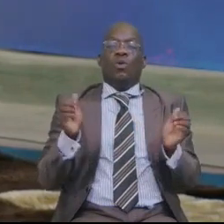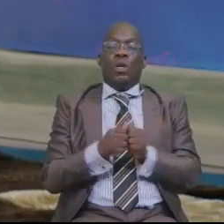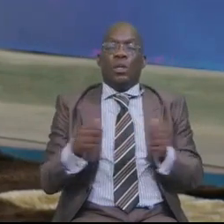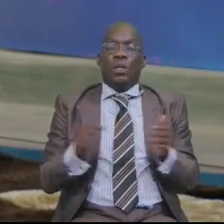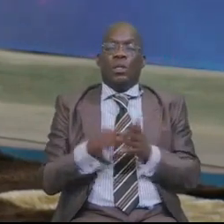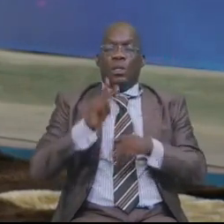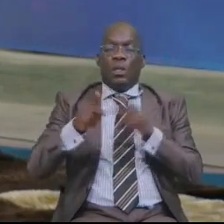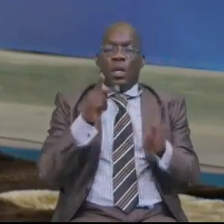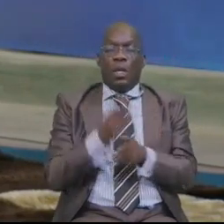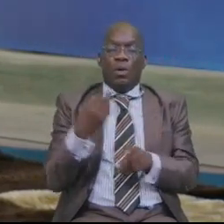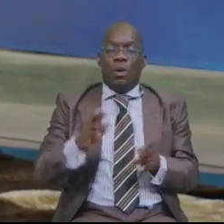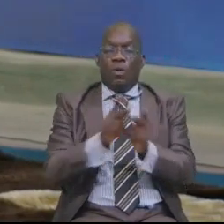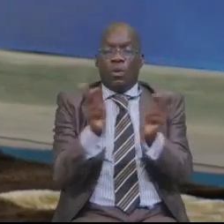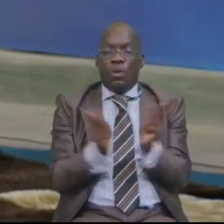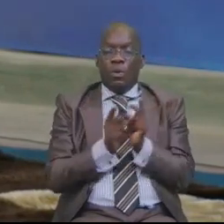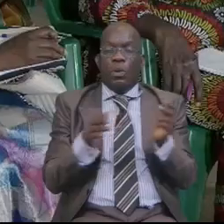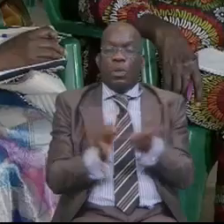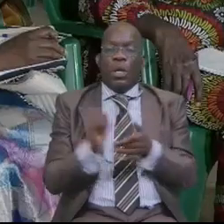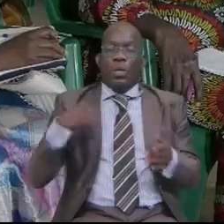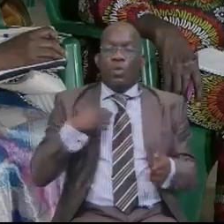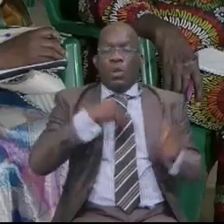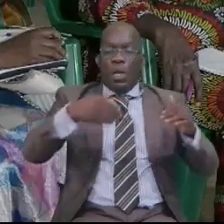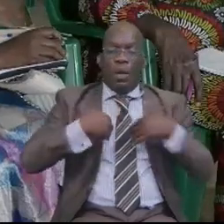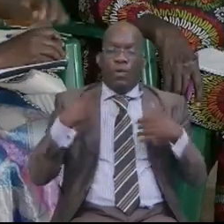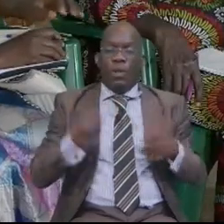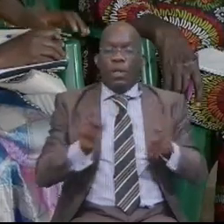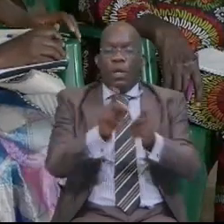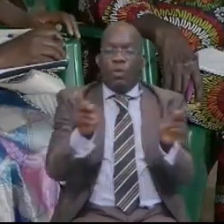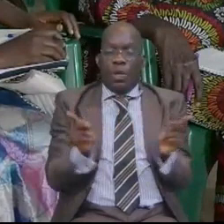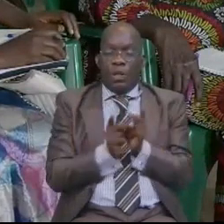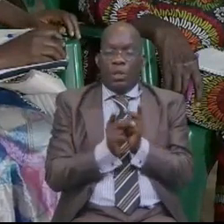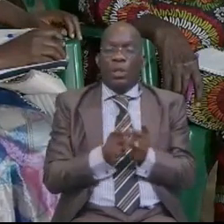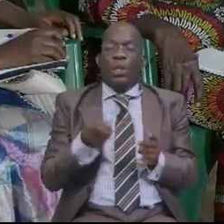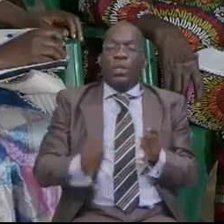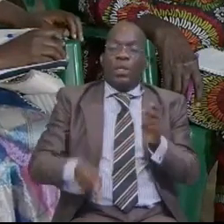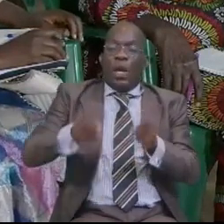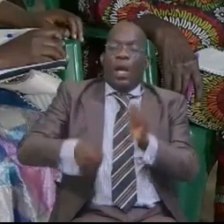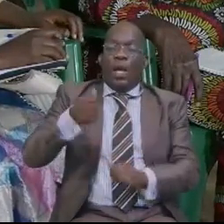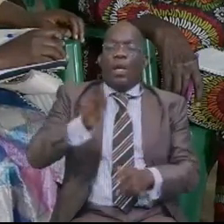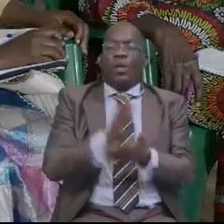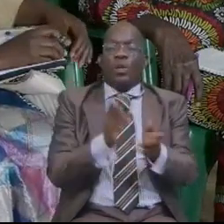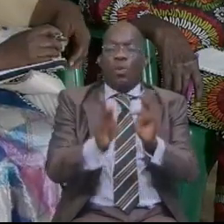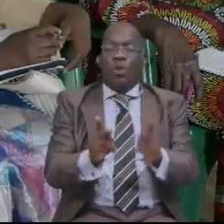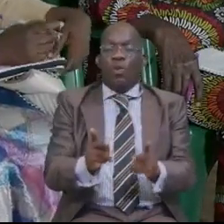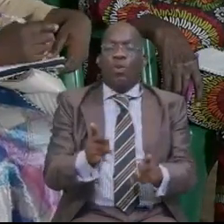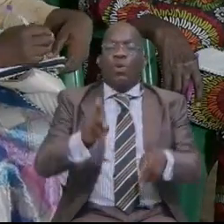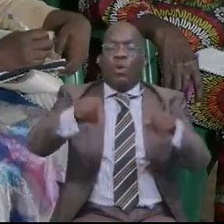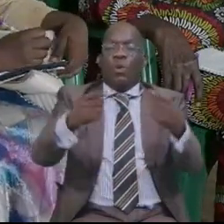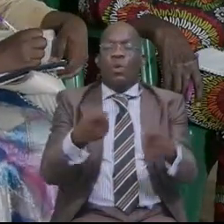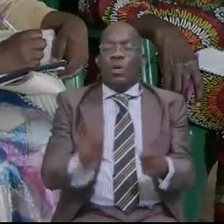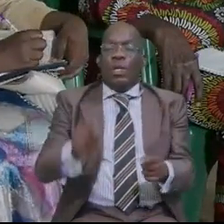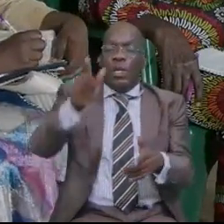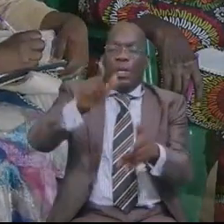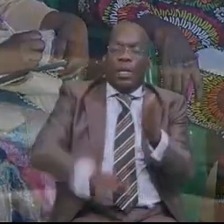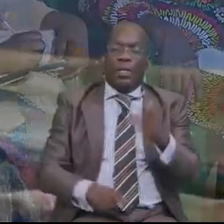we have? And the position, the higher some people go, the less they're